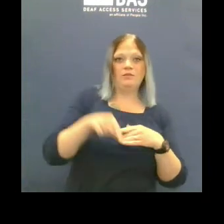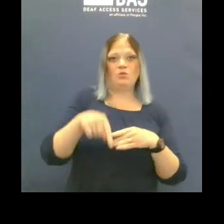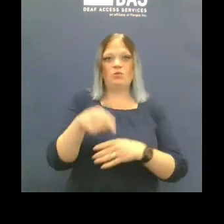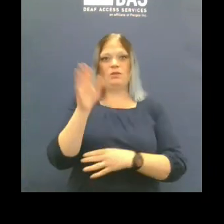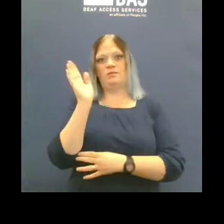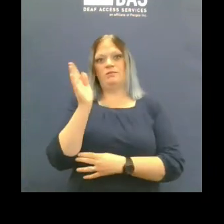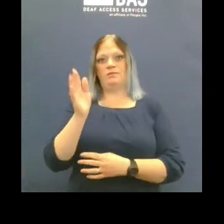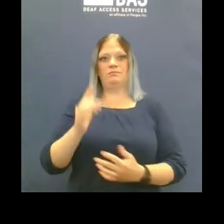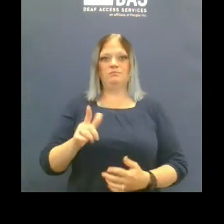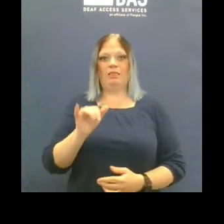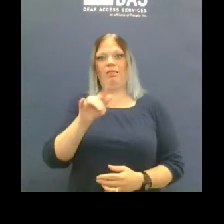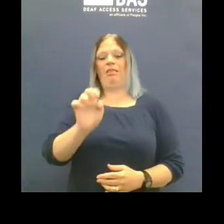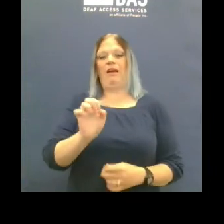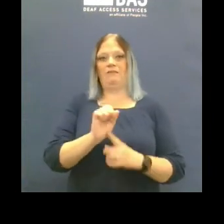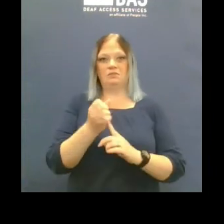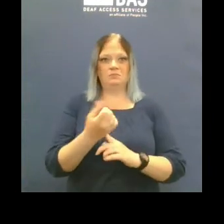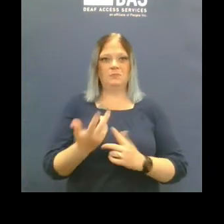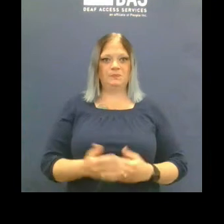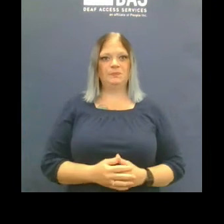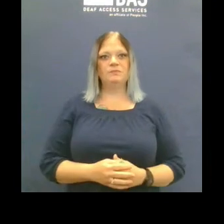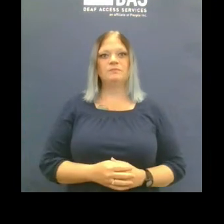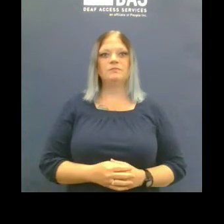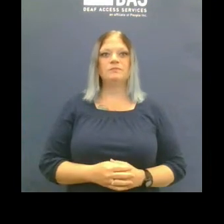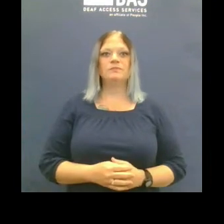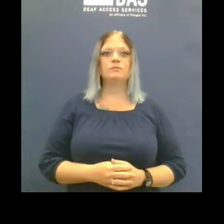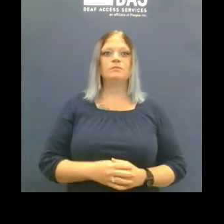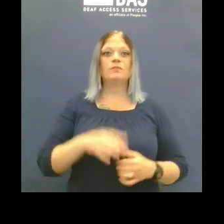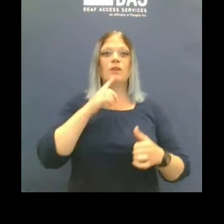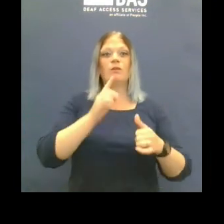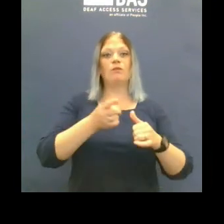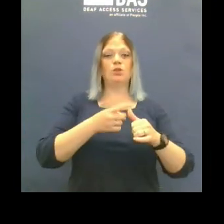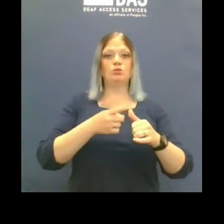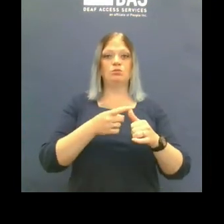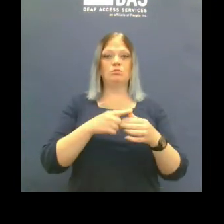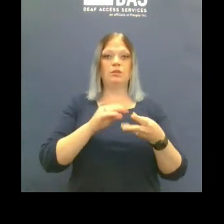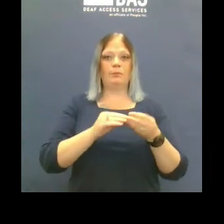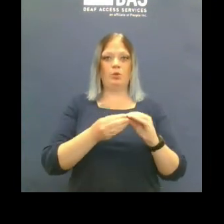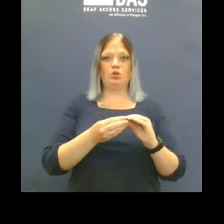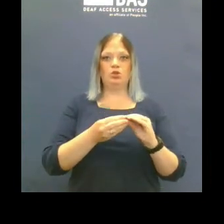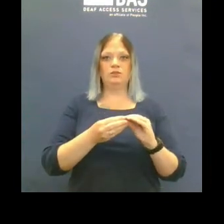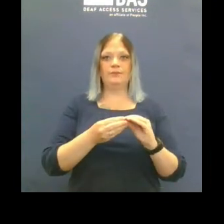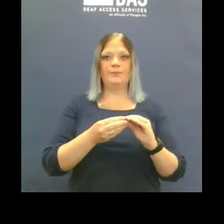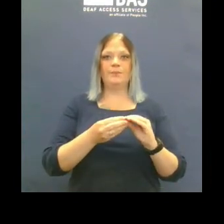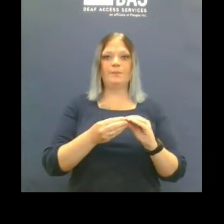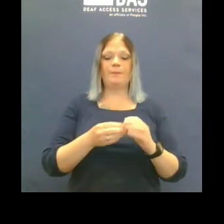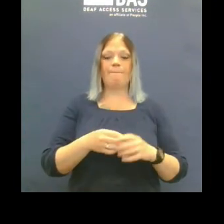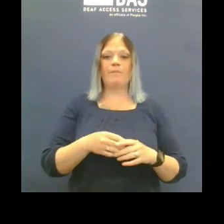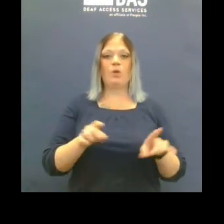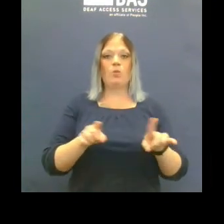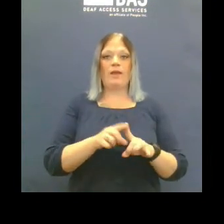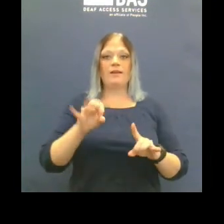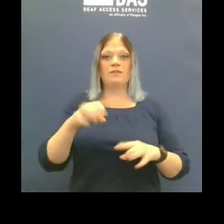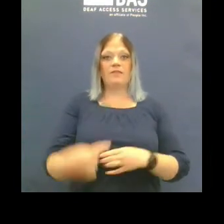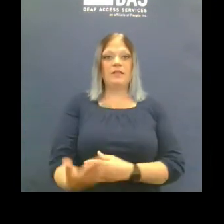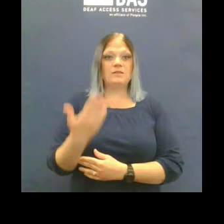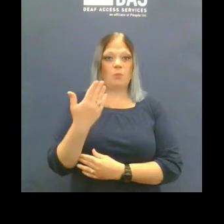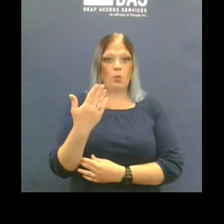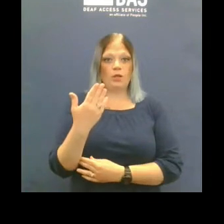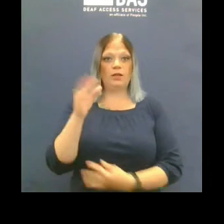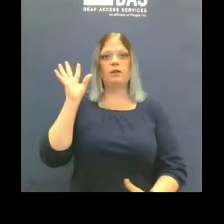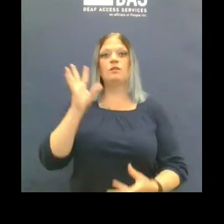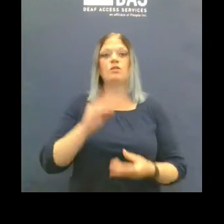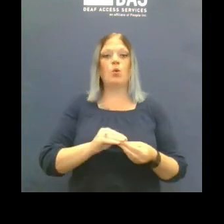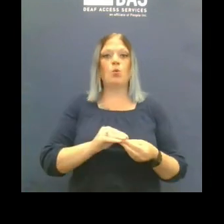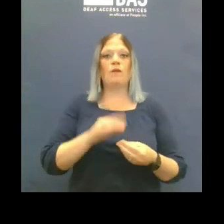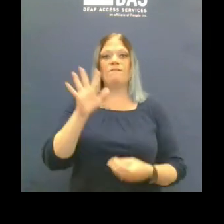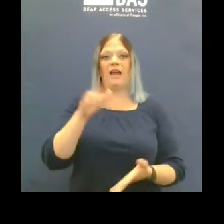viewing. So first, let's talk about the numbers. So as of this morning, there were a total